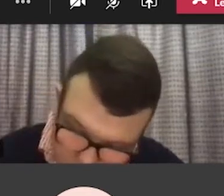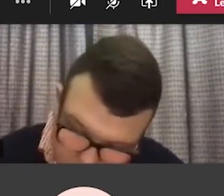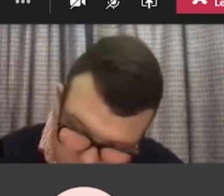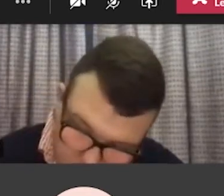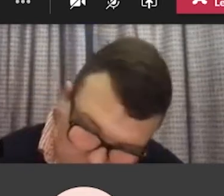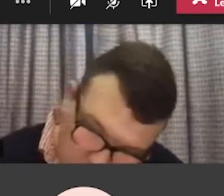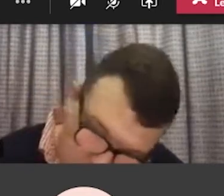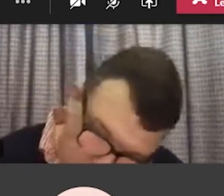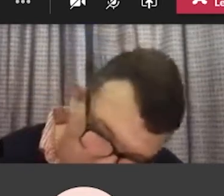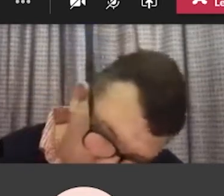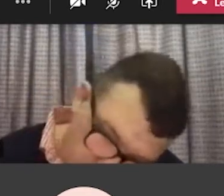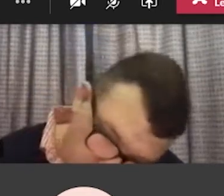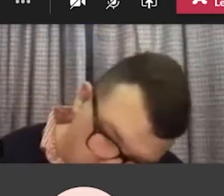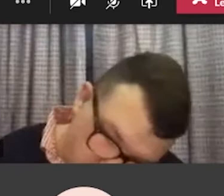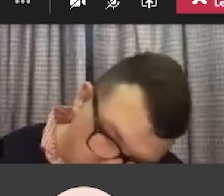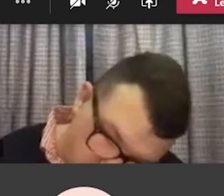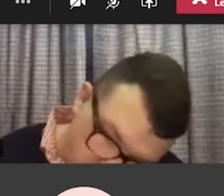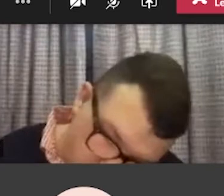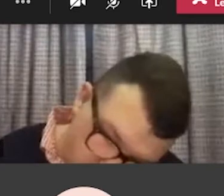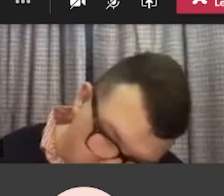going to be full capacity or whatever, but